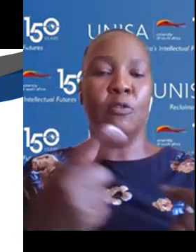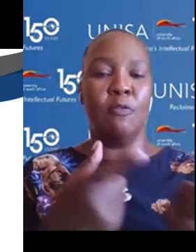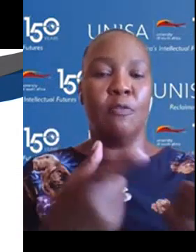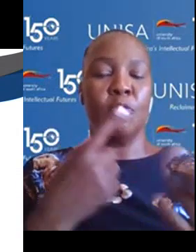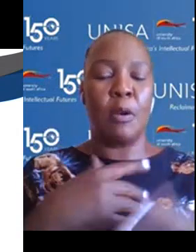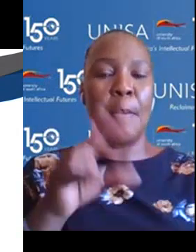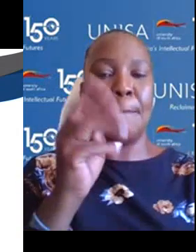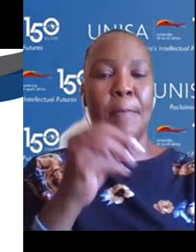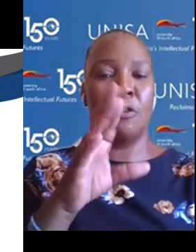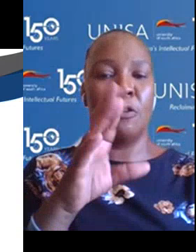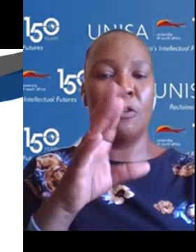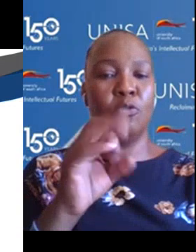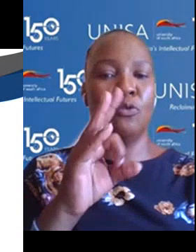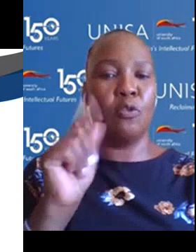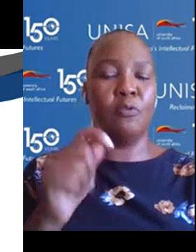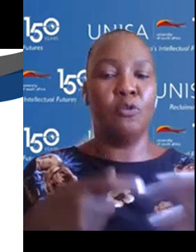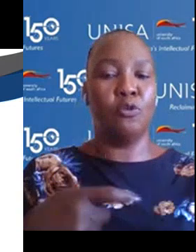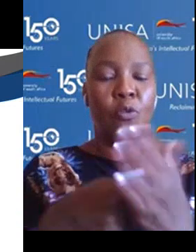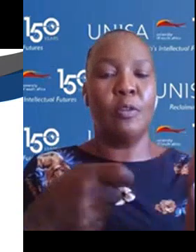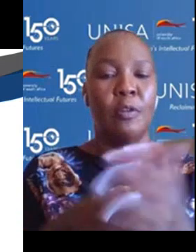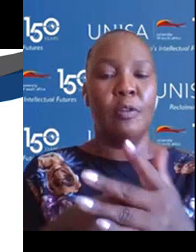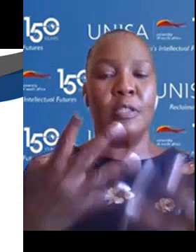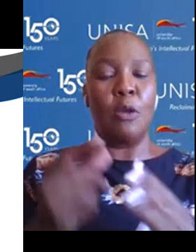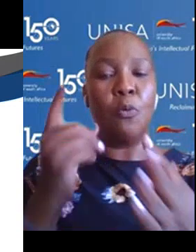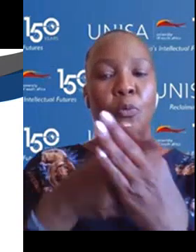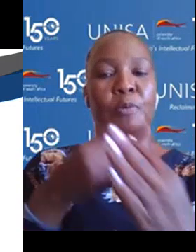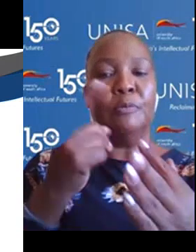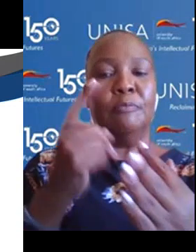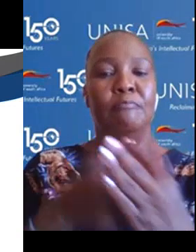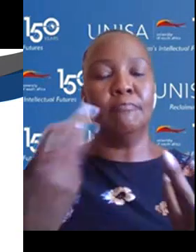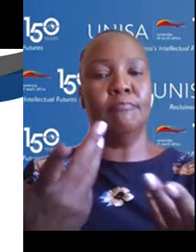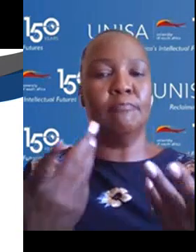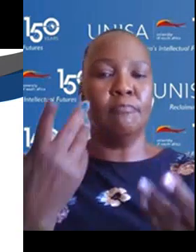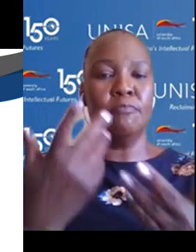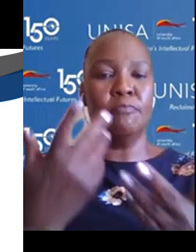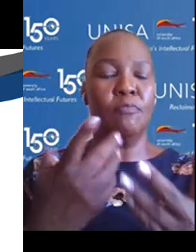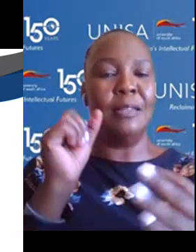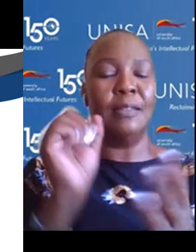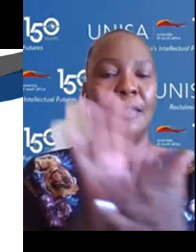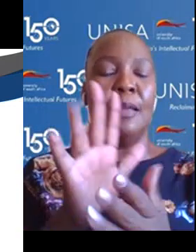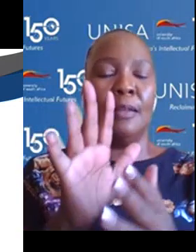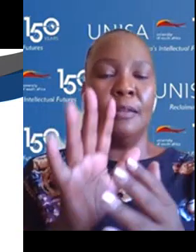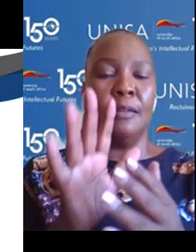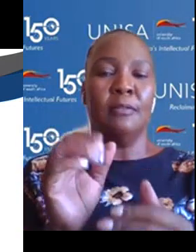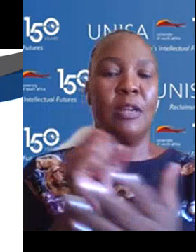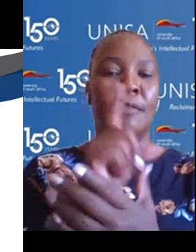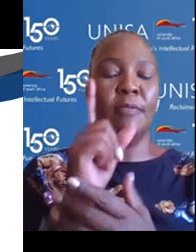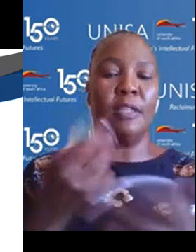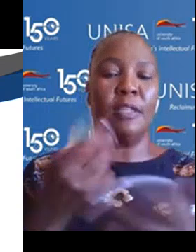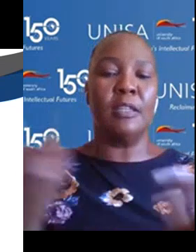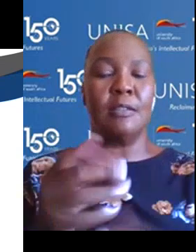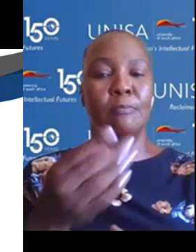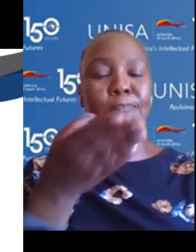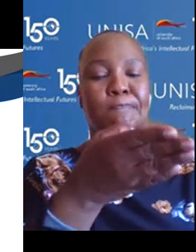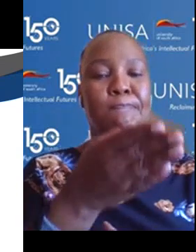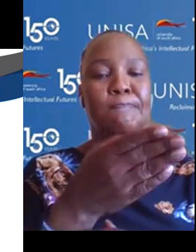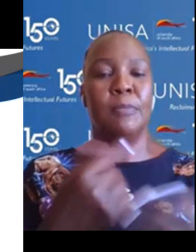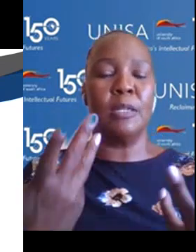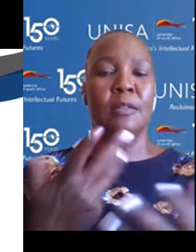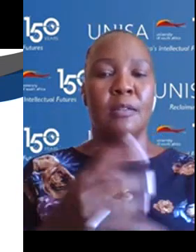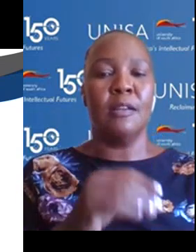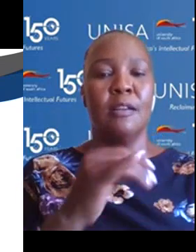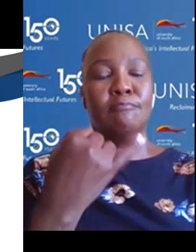the Microsoft Store. So if you've got Windows, generally it's 10 or 11, it's already installed. But you can also